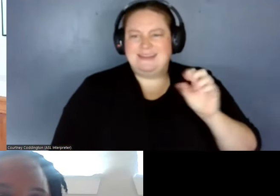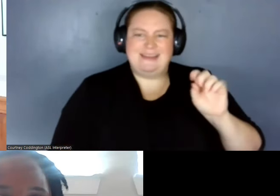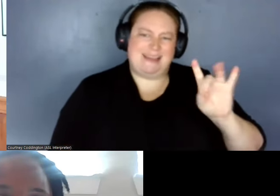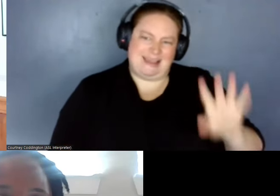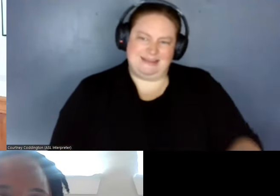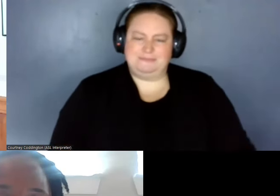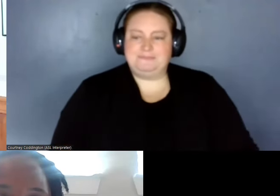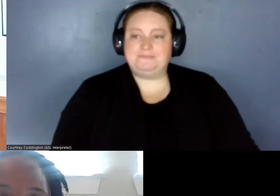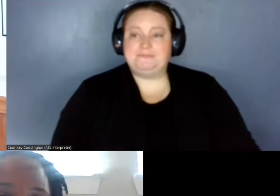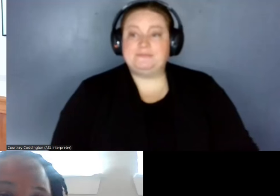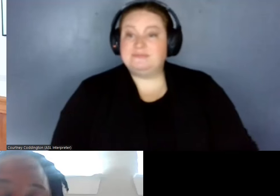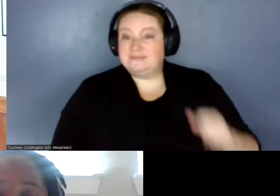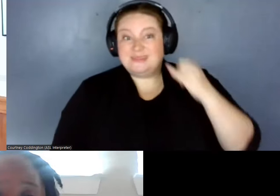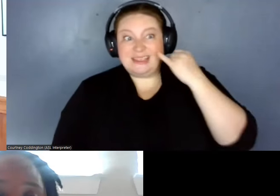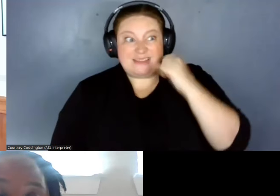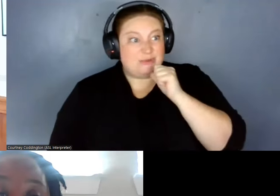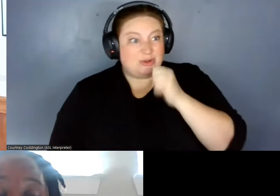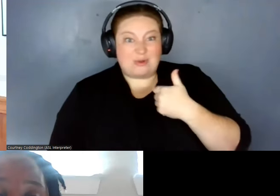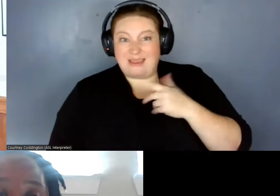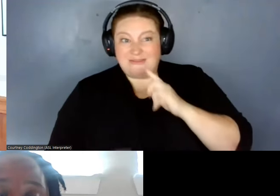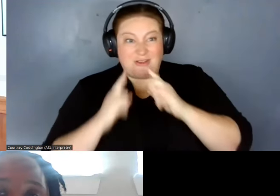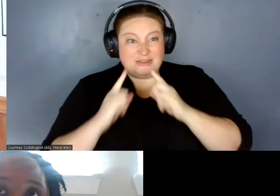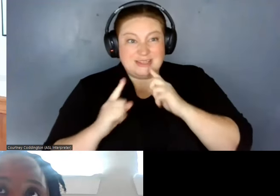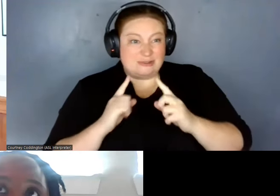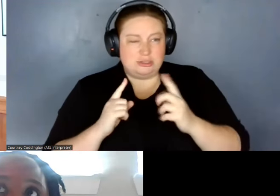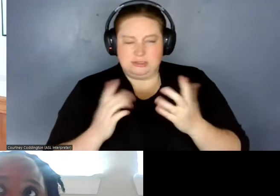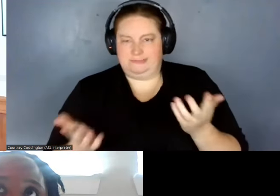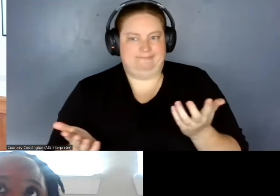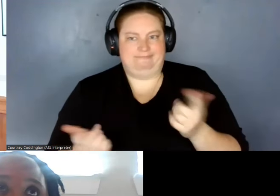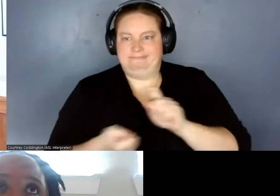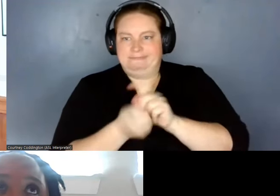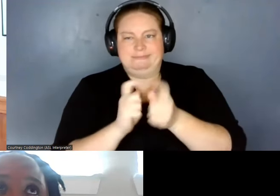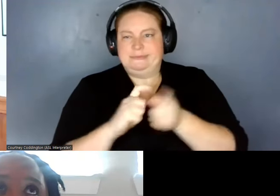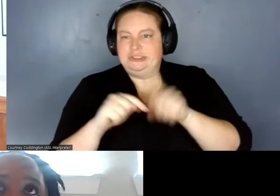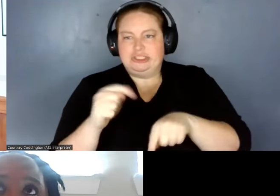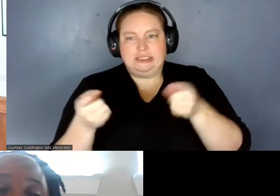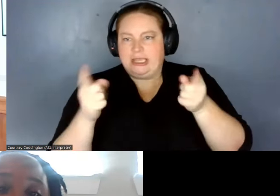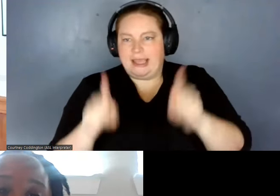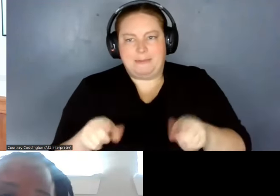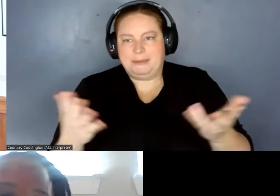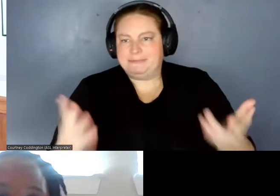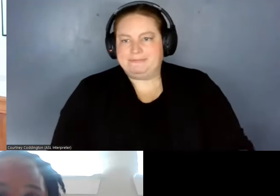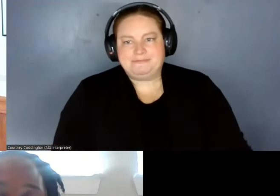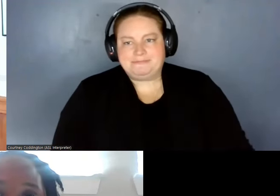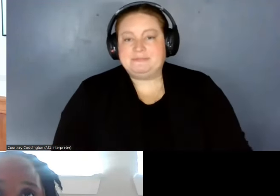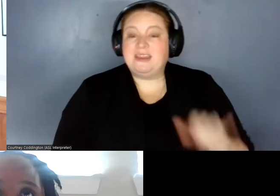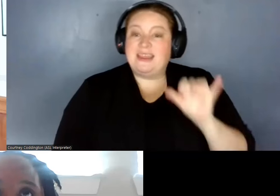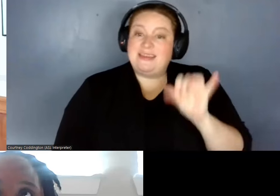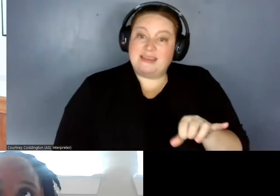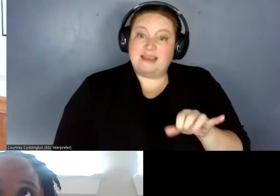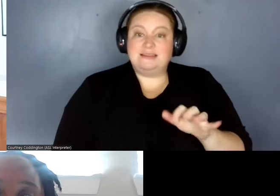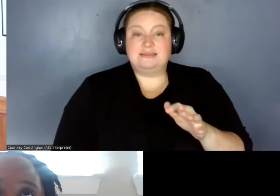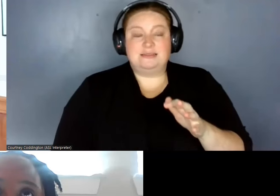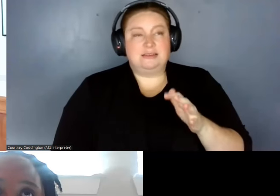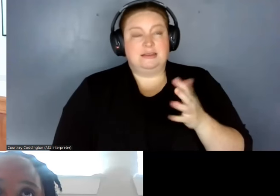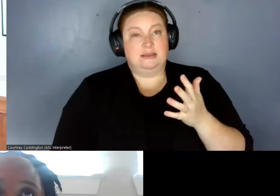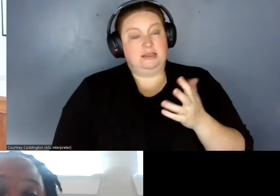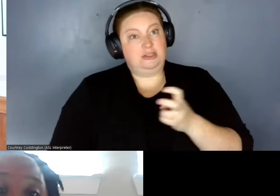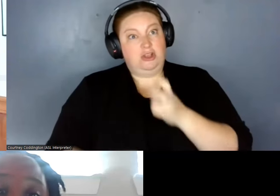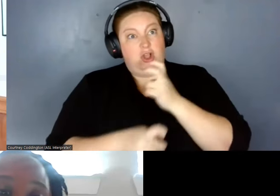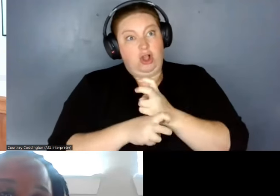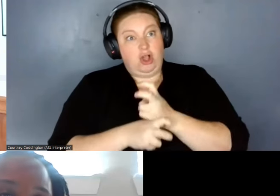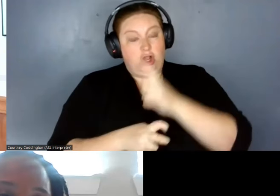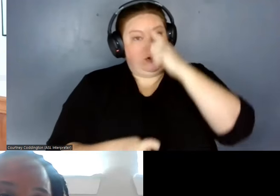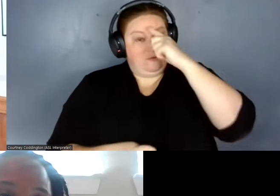have the conversations, then change will never be made. And that is something that is hard for me